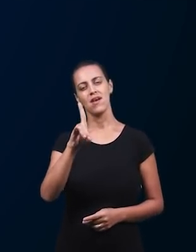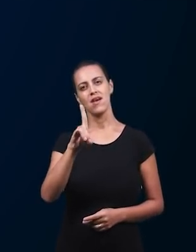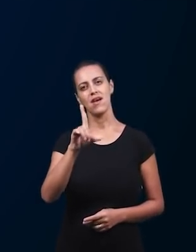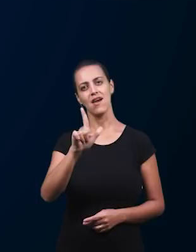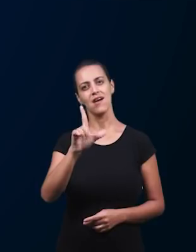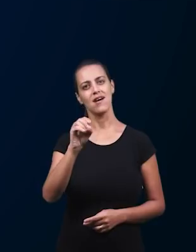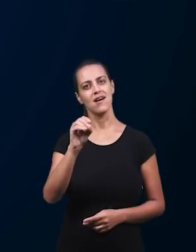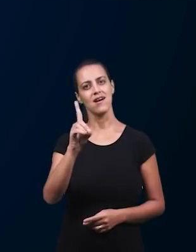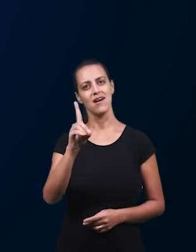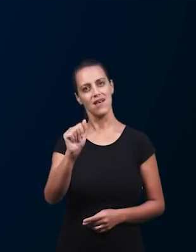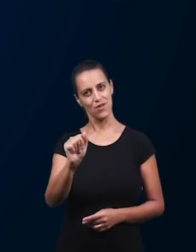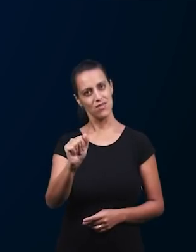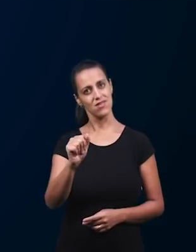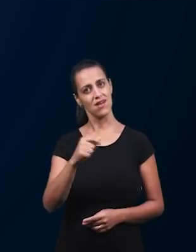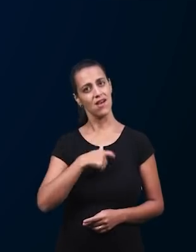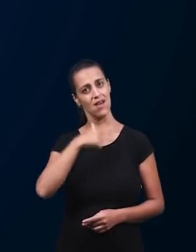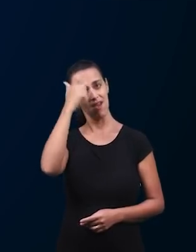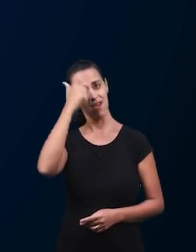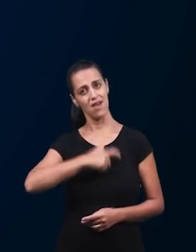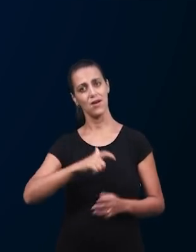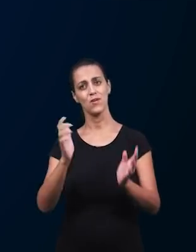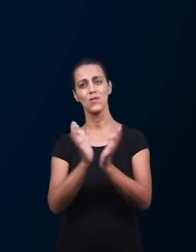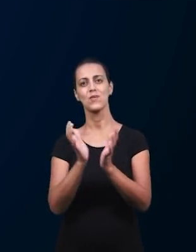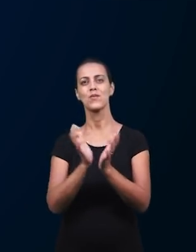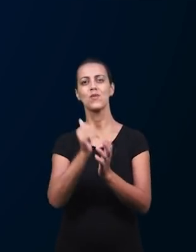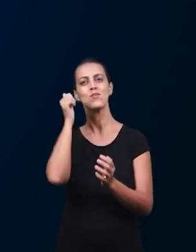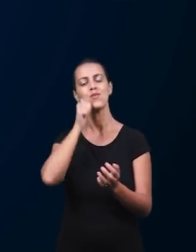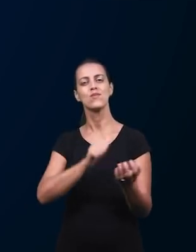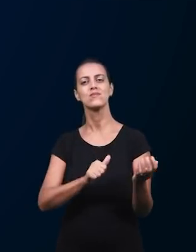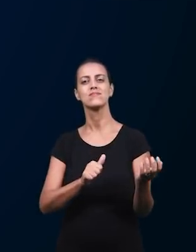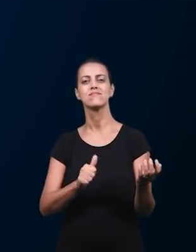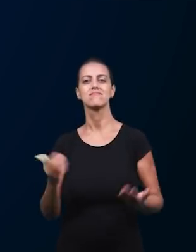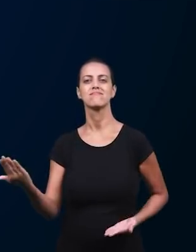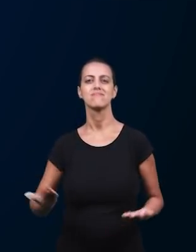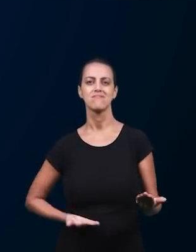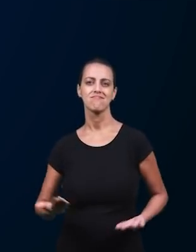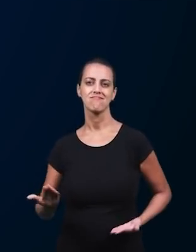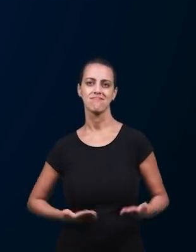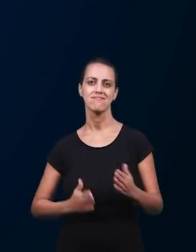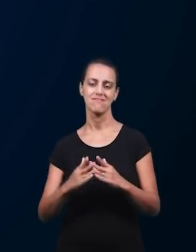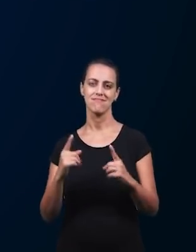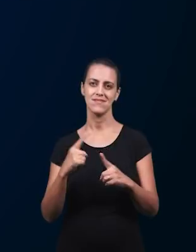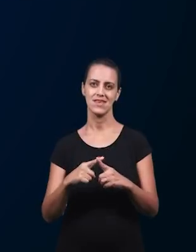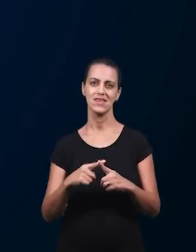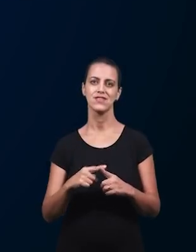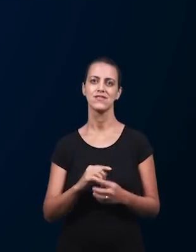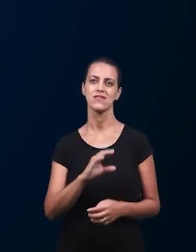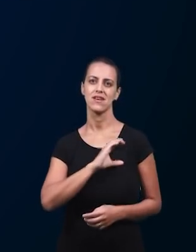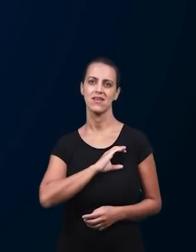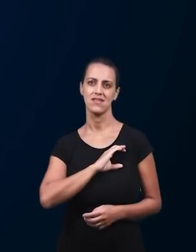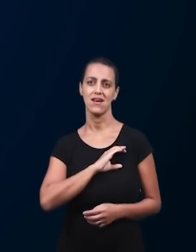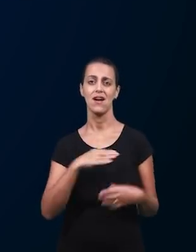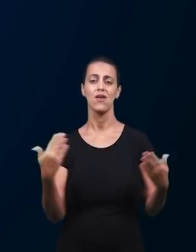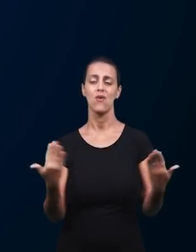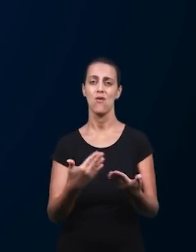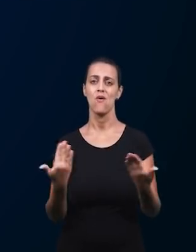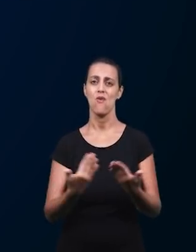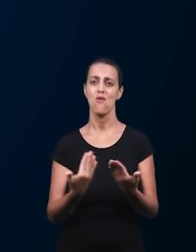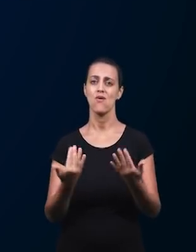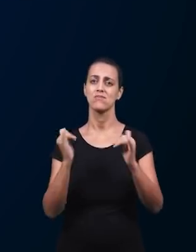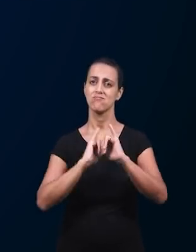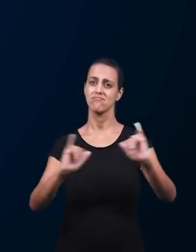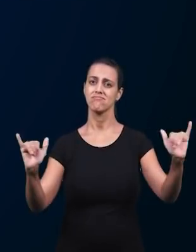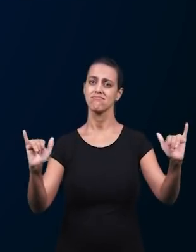I'm part of the ladies group of the church in Vancouver, BC, Canada. Today I want to share with you